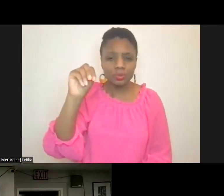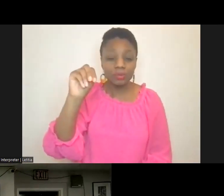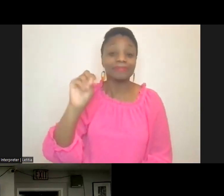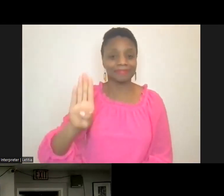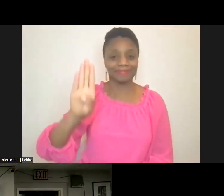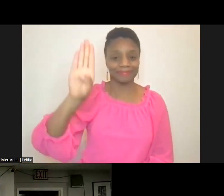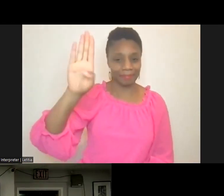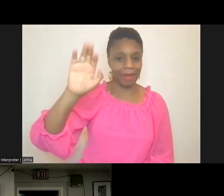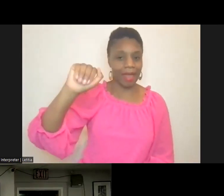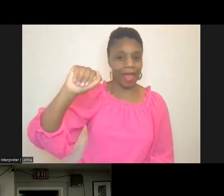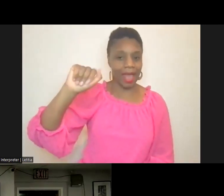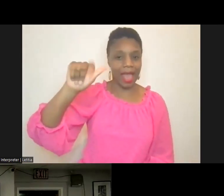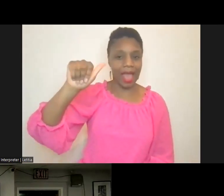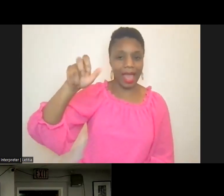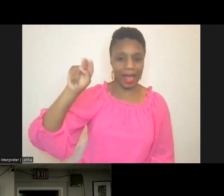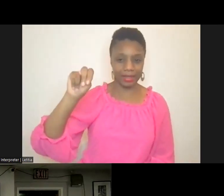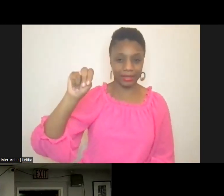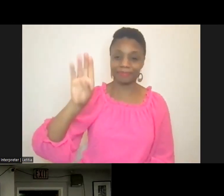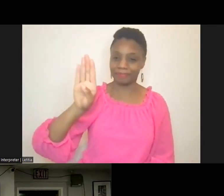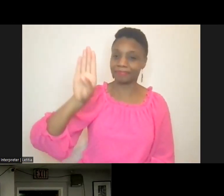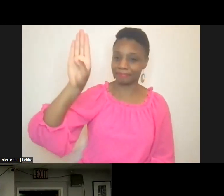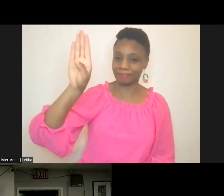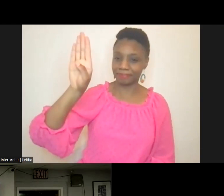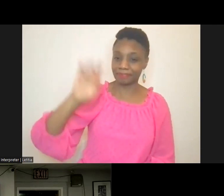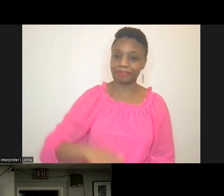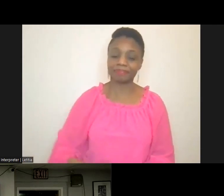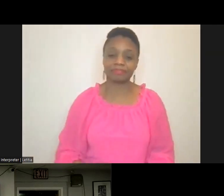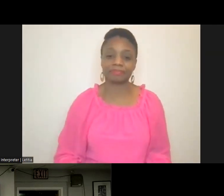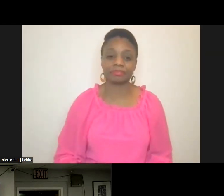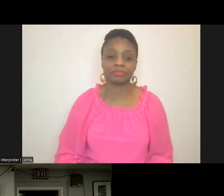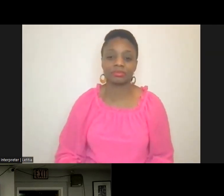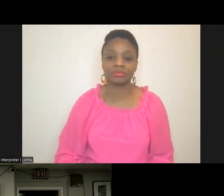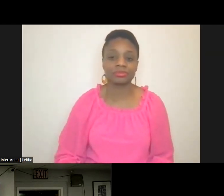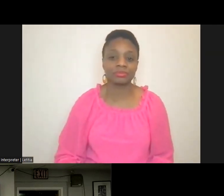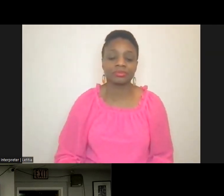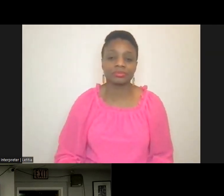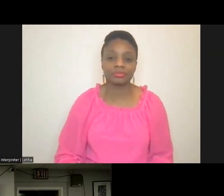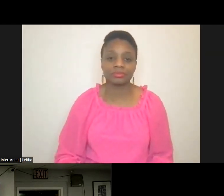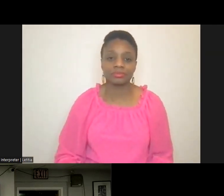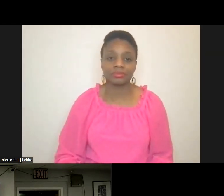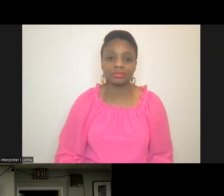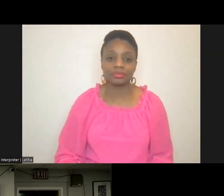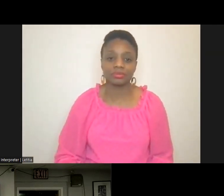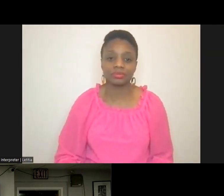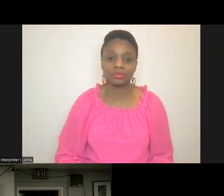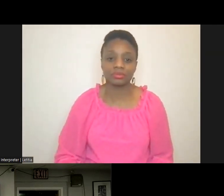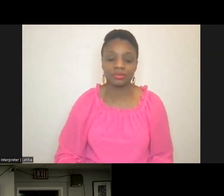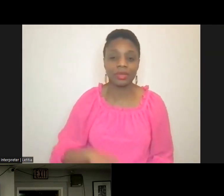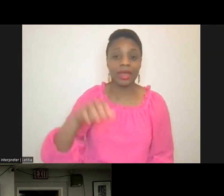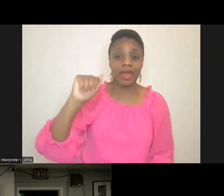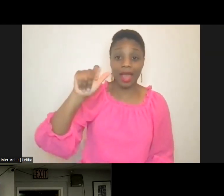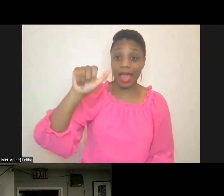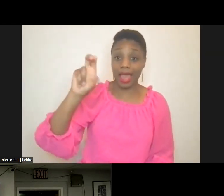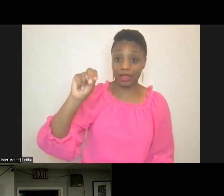Rousseau with their hand up. Alan, I'm going to give you the ability to unmute yourself. All